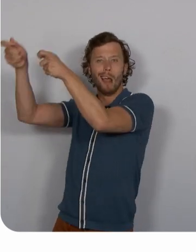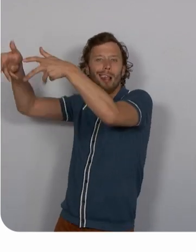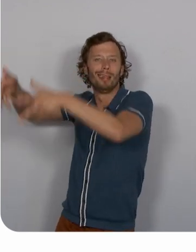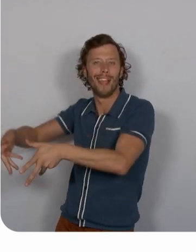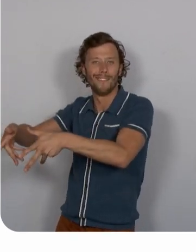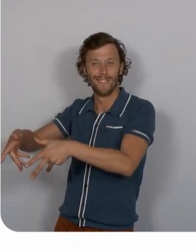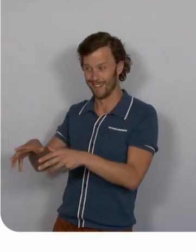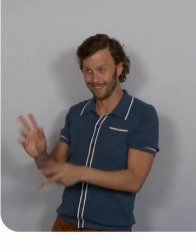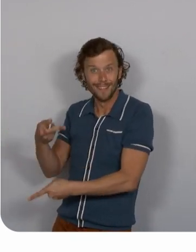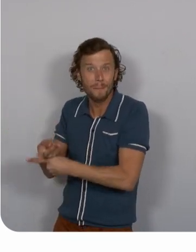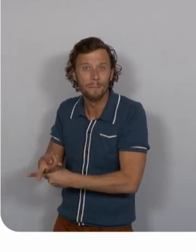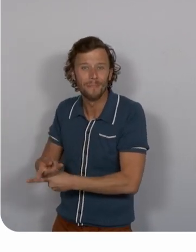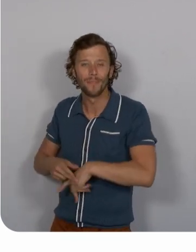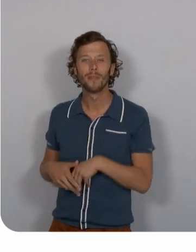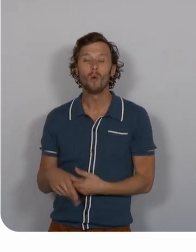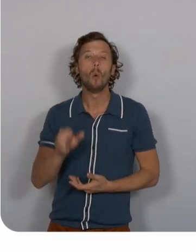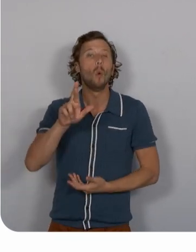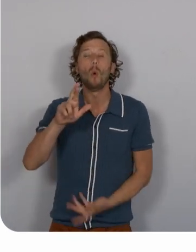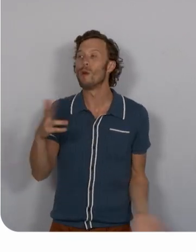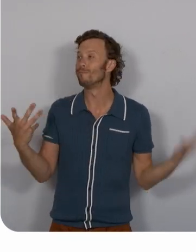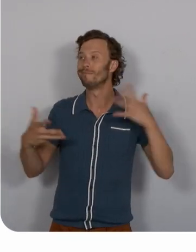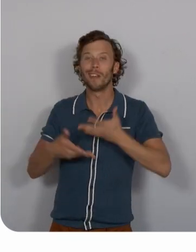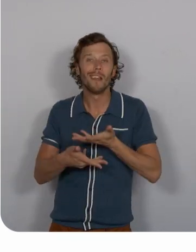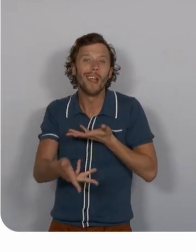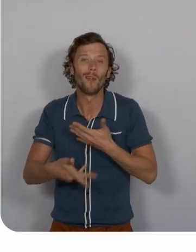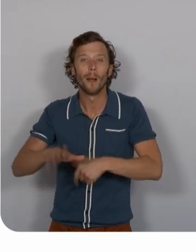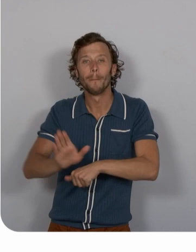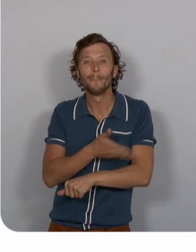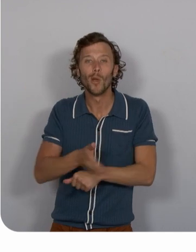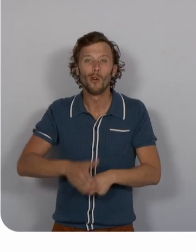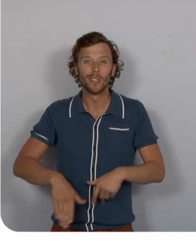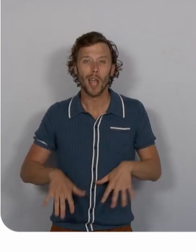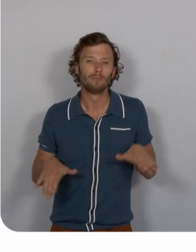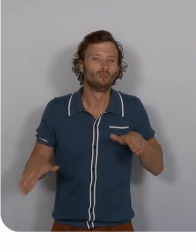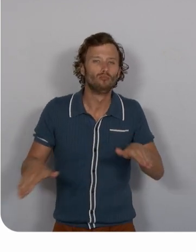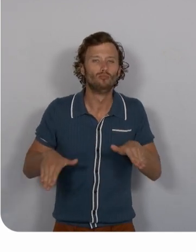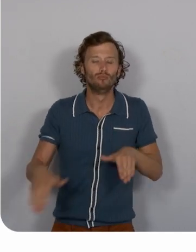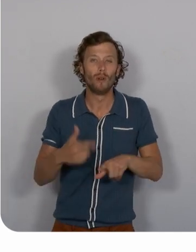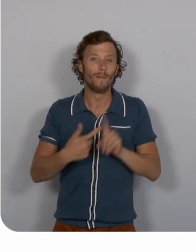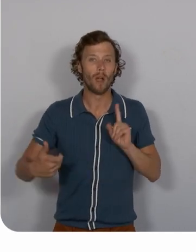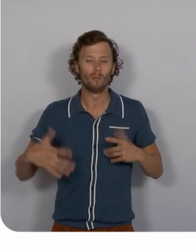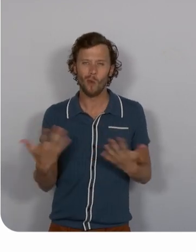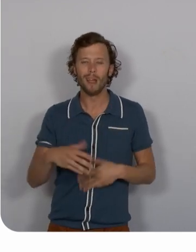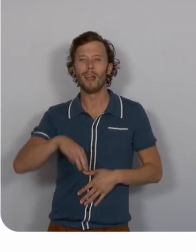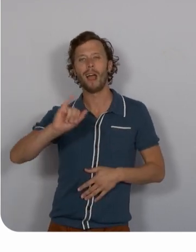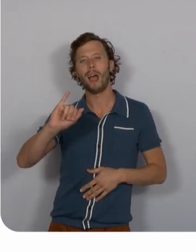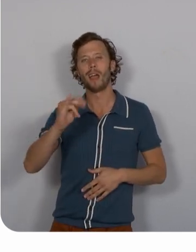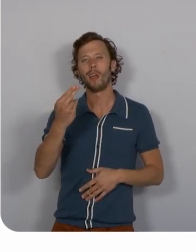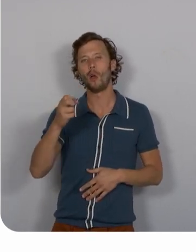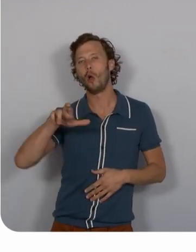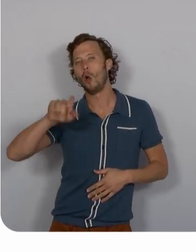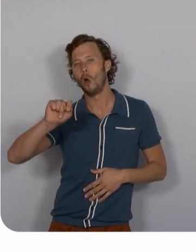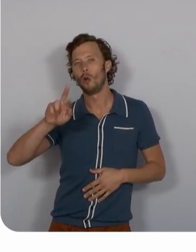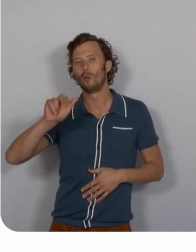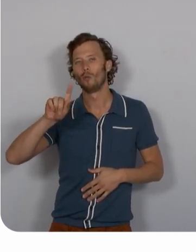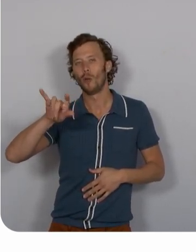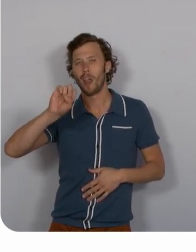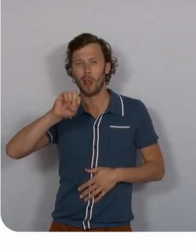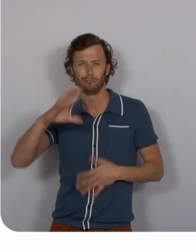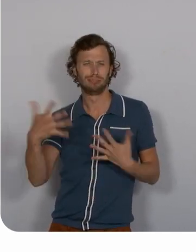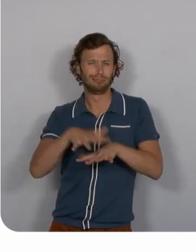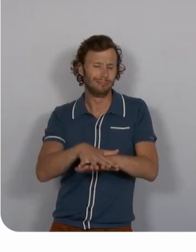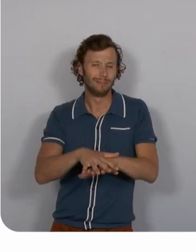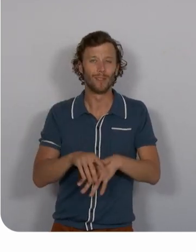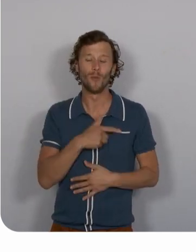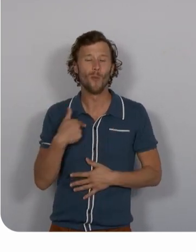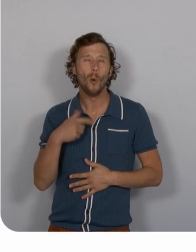to life with interactive music players from iHeartRadio. I mean, we're just getting started with what you'll be able to do to enhance your